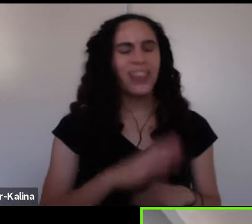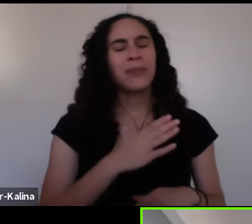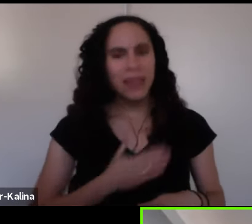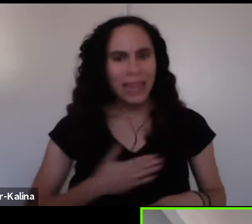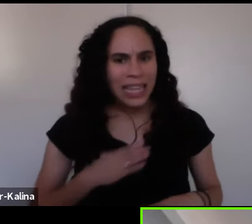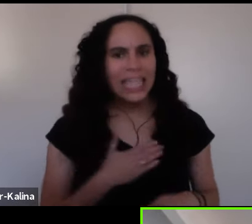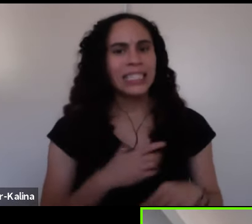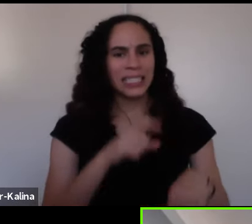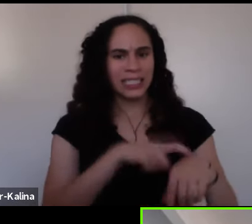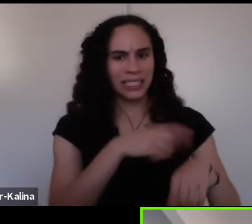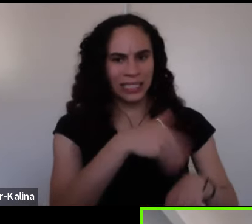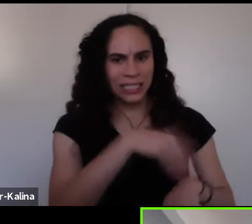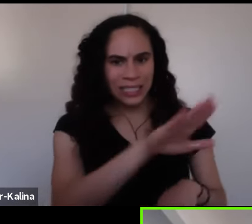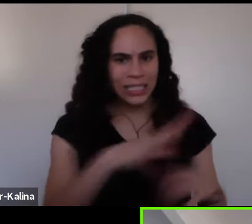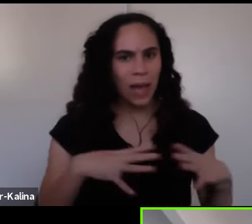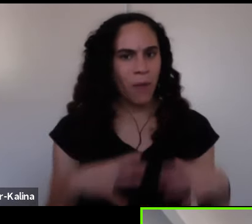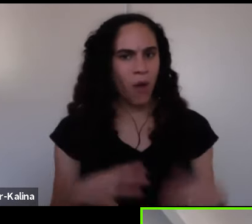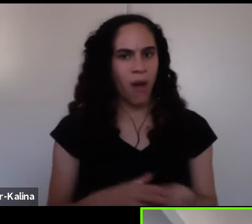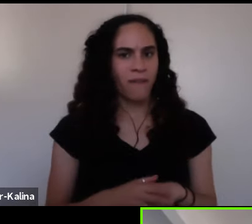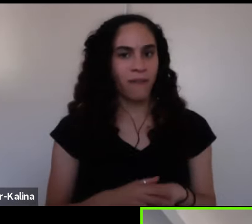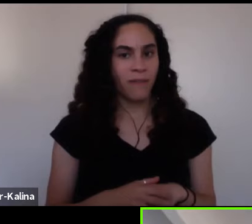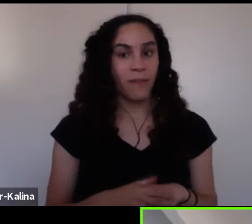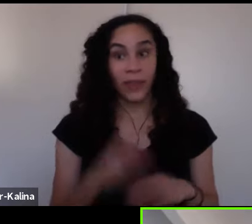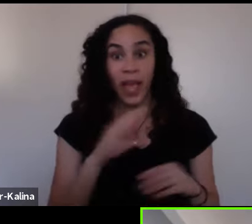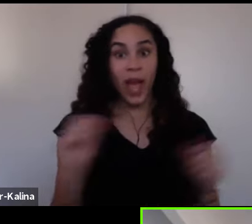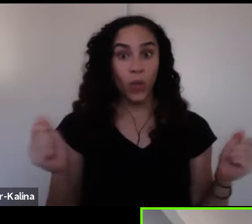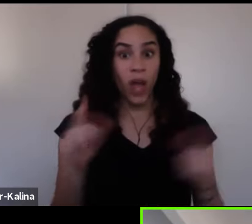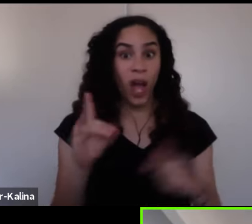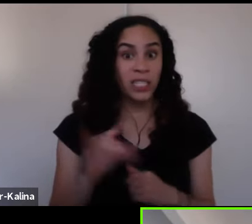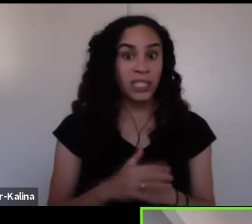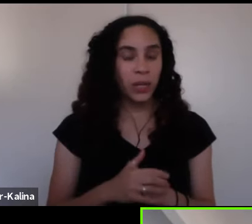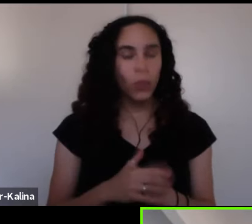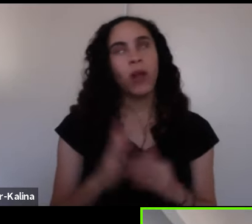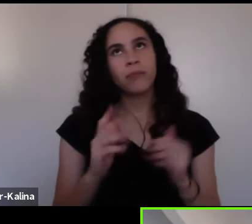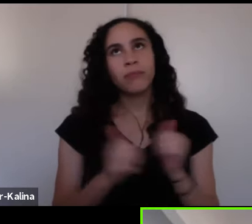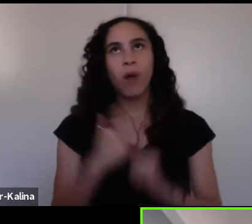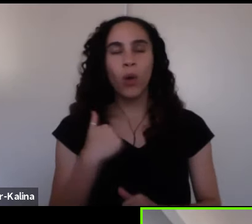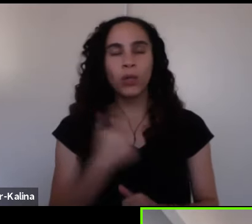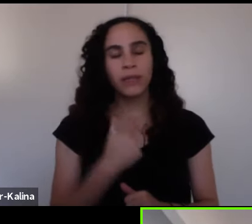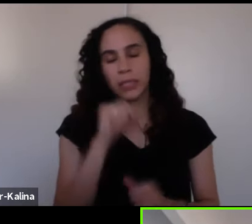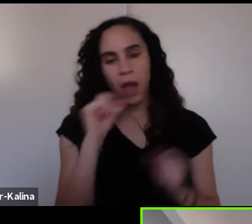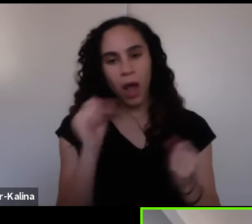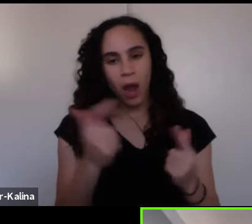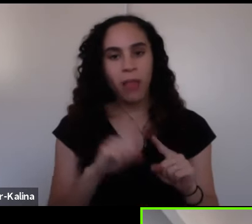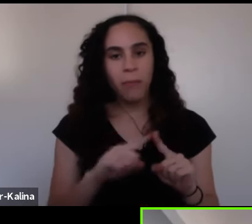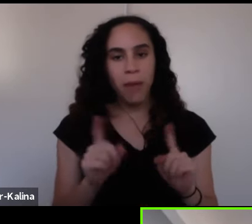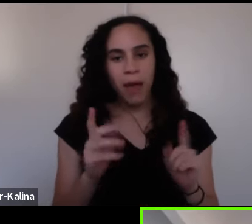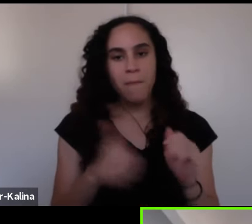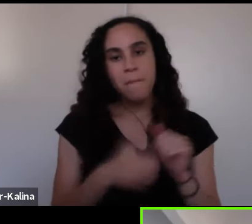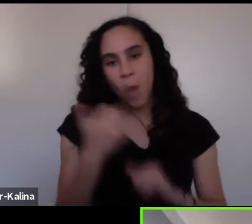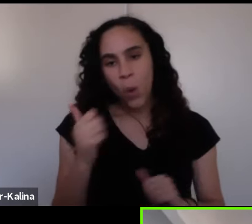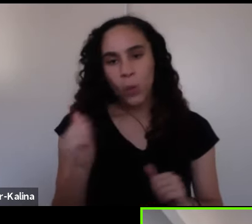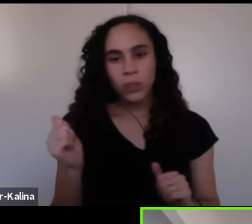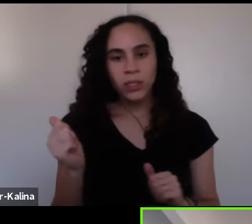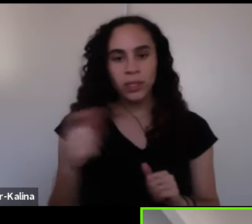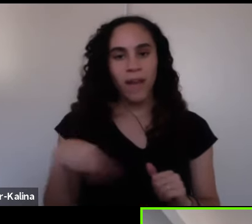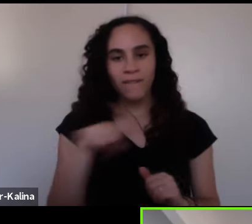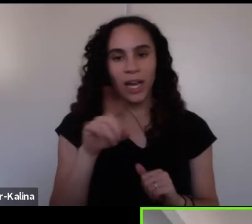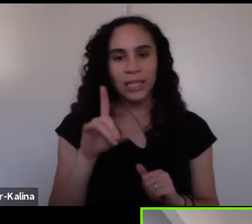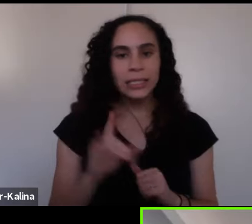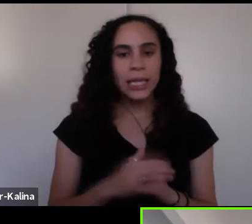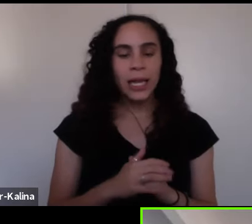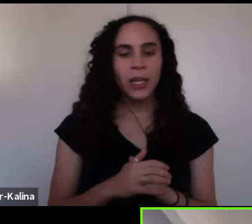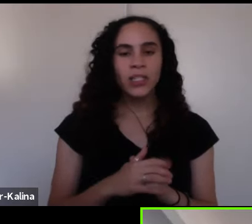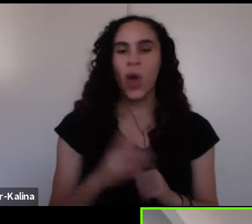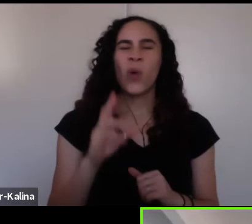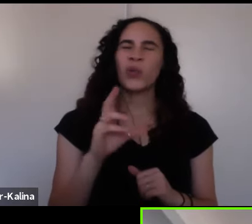off. And everybody did. Most of us did. Not all of us, but most of us did. So no, I don't do a good job of